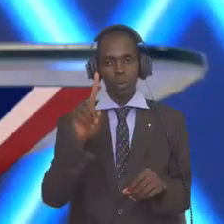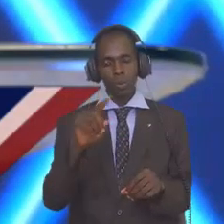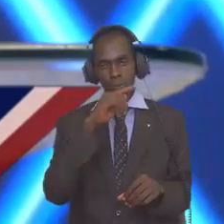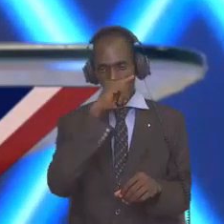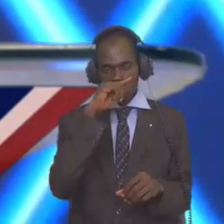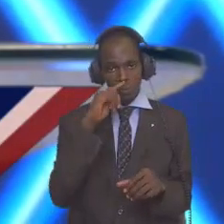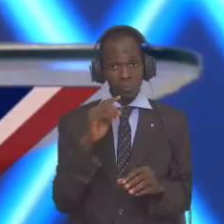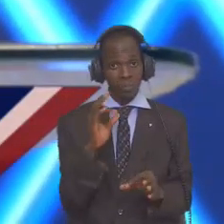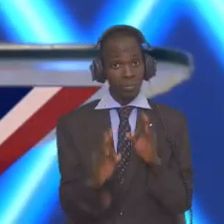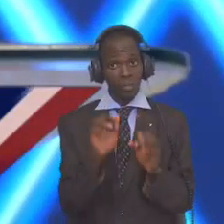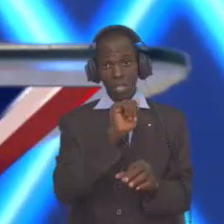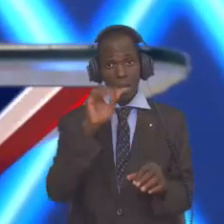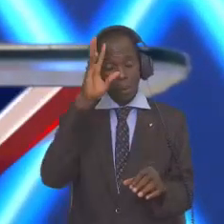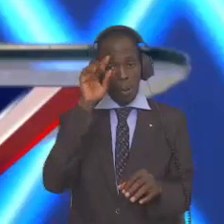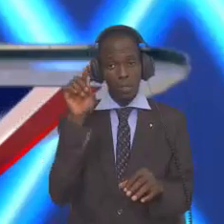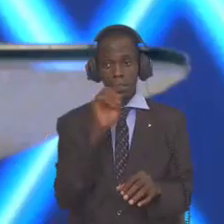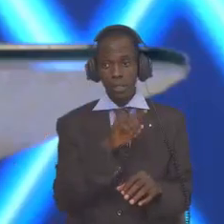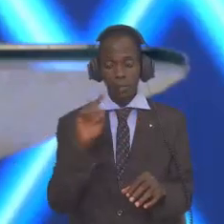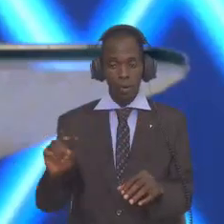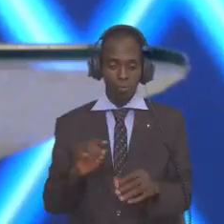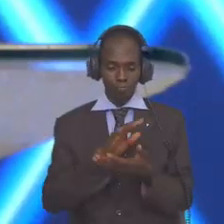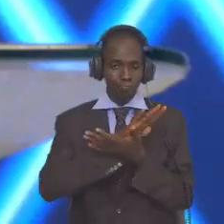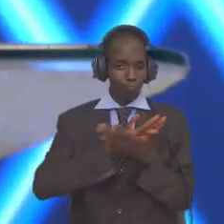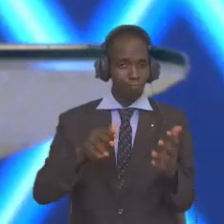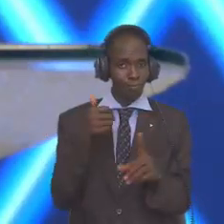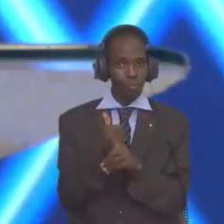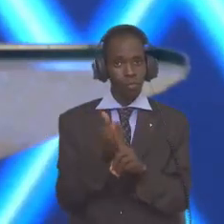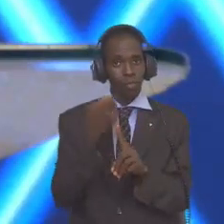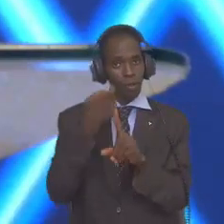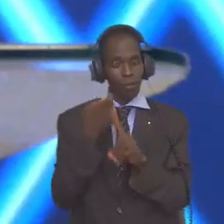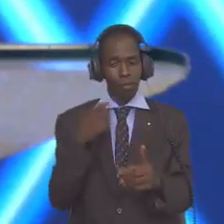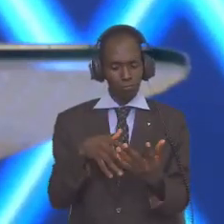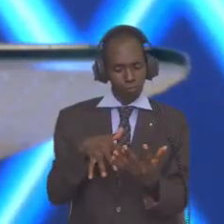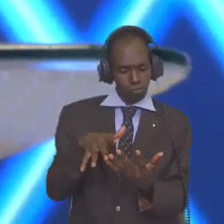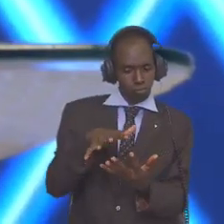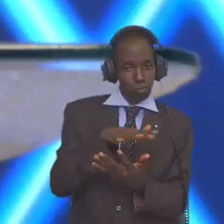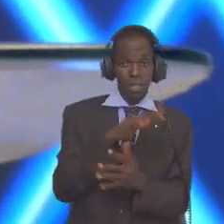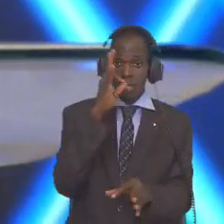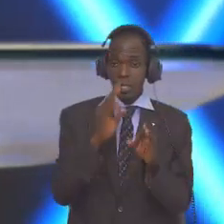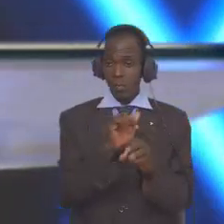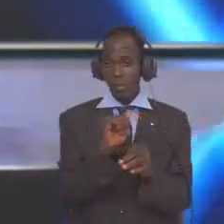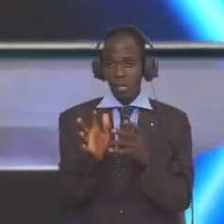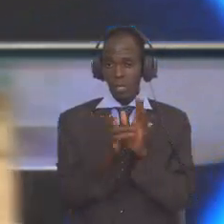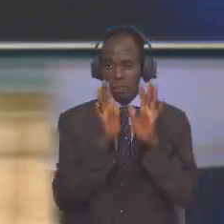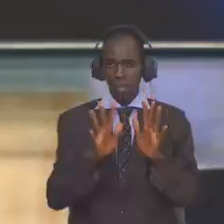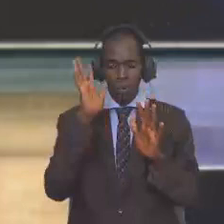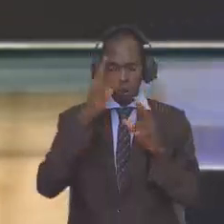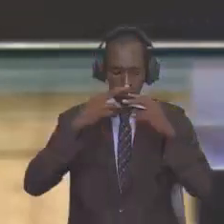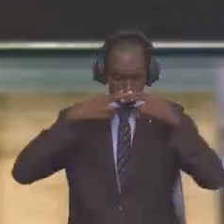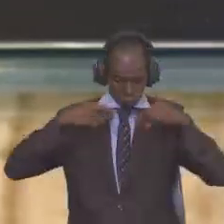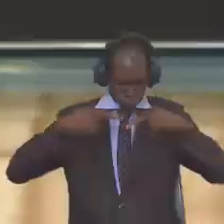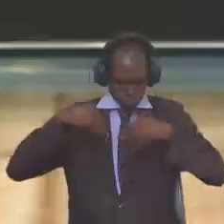if a man therefore purge himself from these, if a Christian will look inward